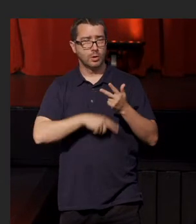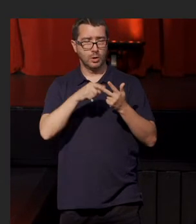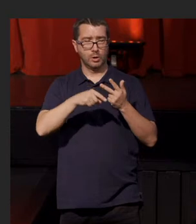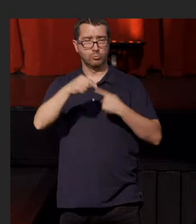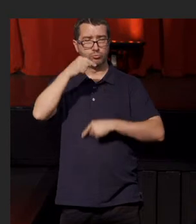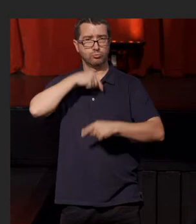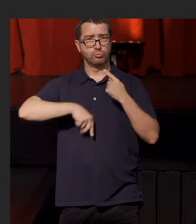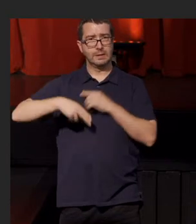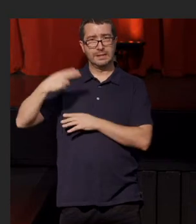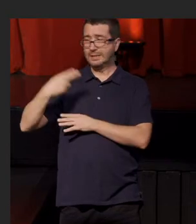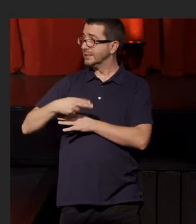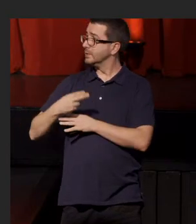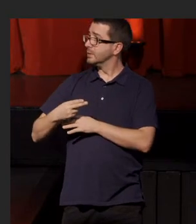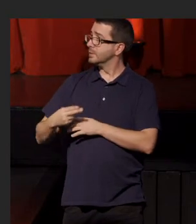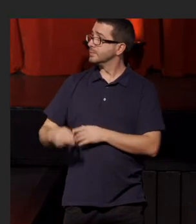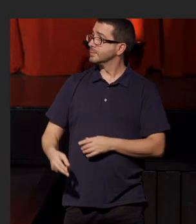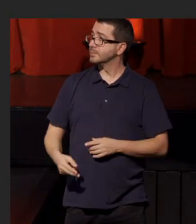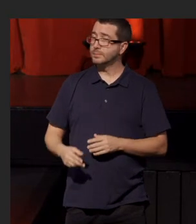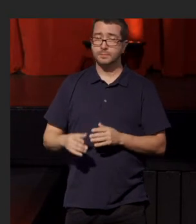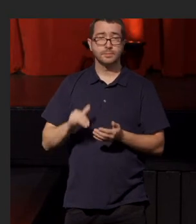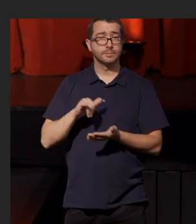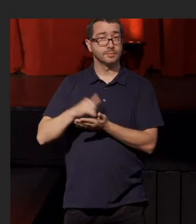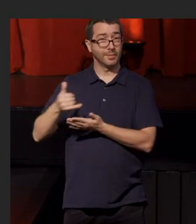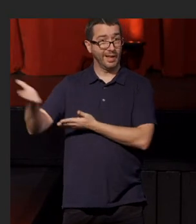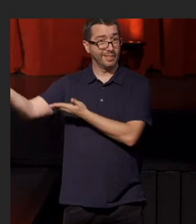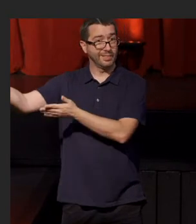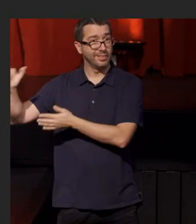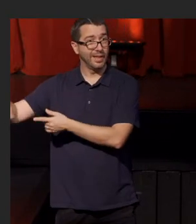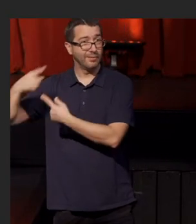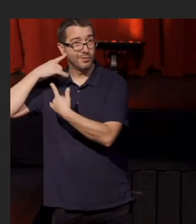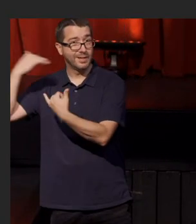history. Perhaps that's somebody doing it right now.